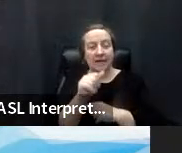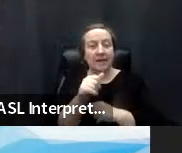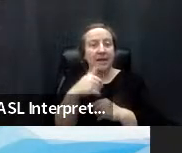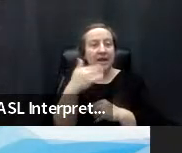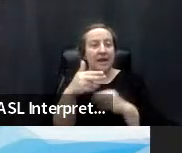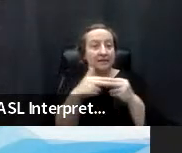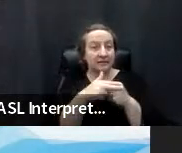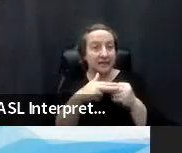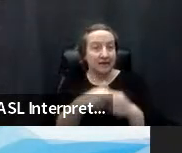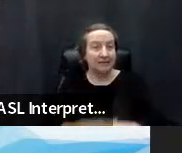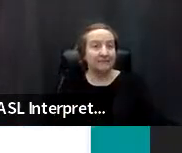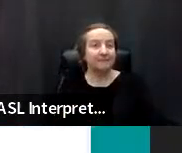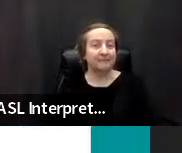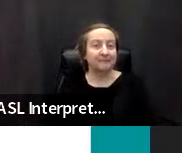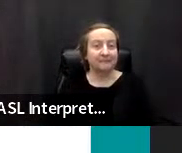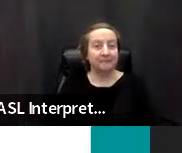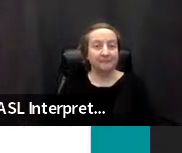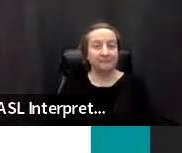slide.